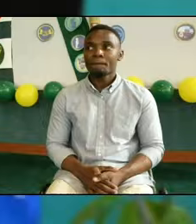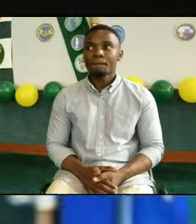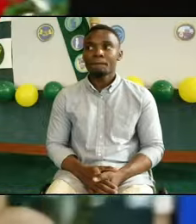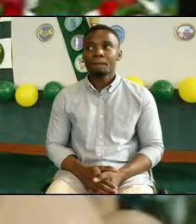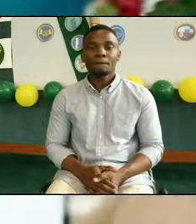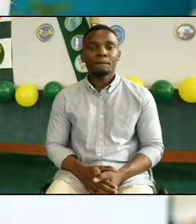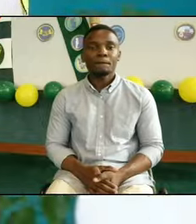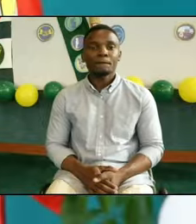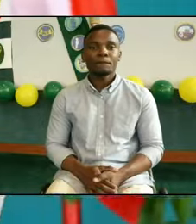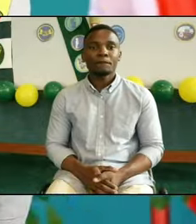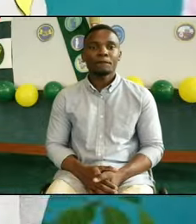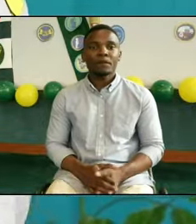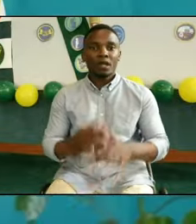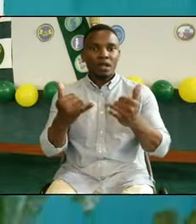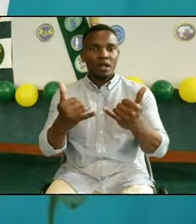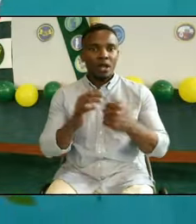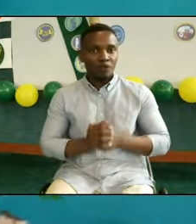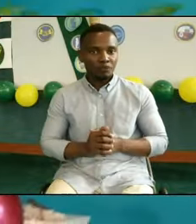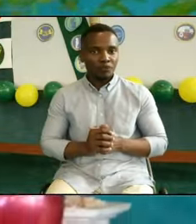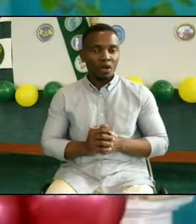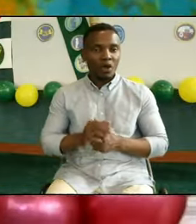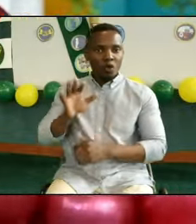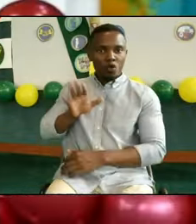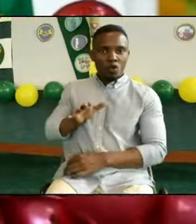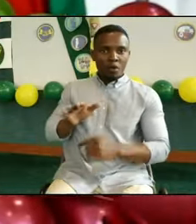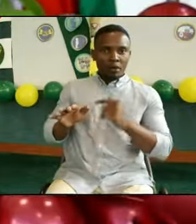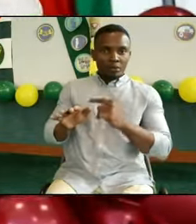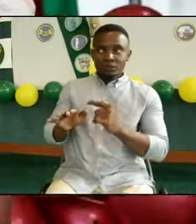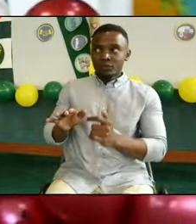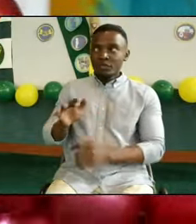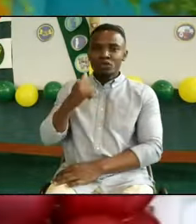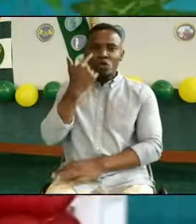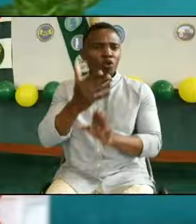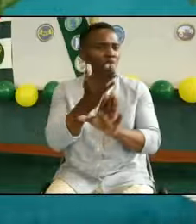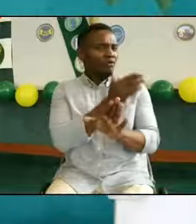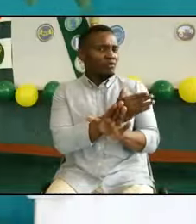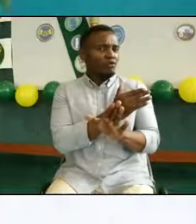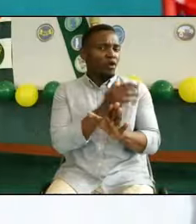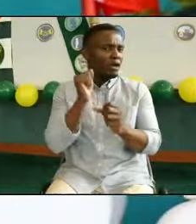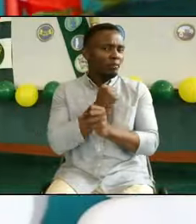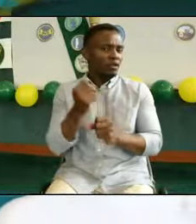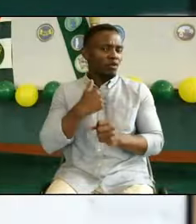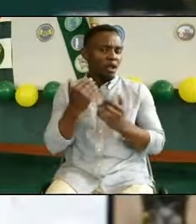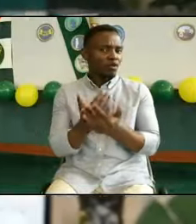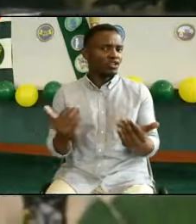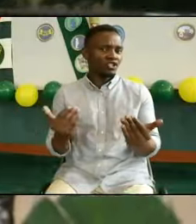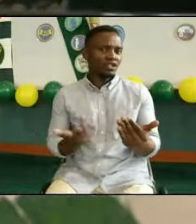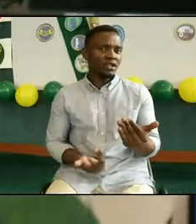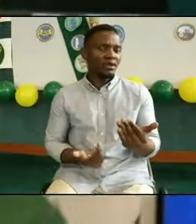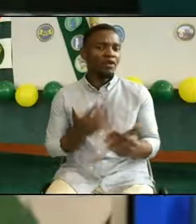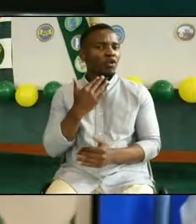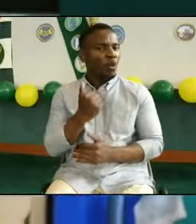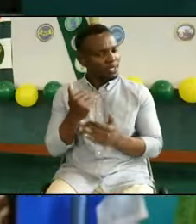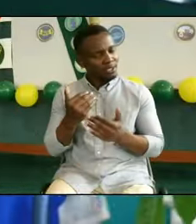In the journey of a particular woman who was considered as what? As barren. She has no children. She wanted